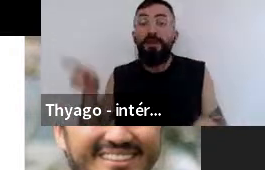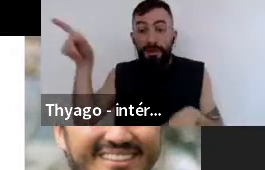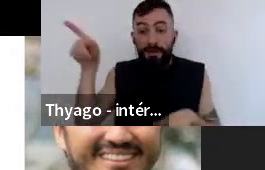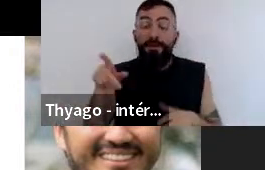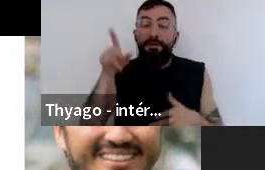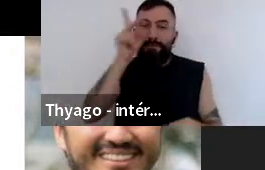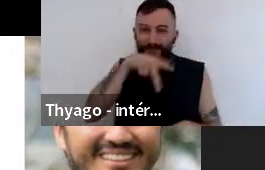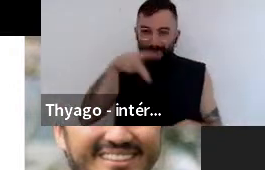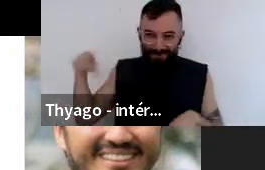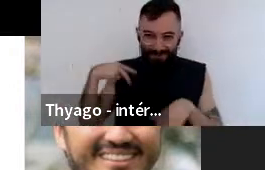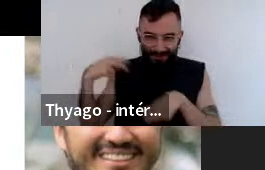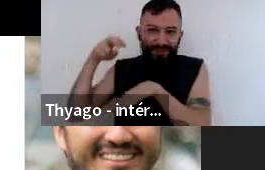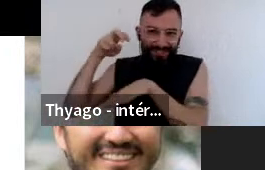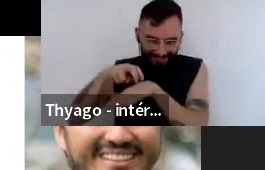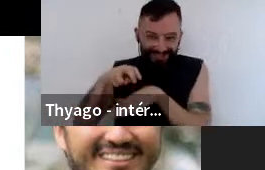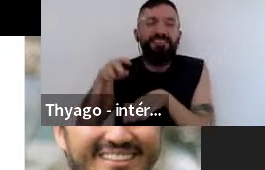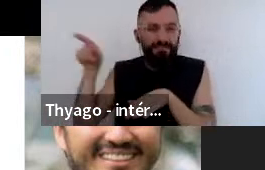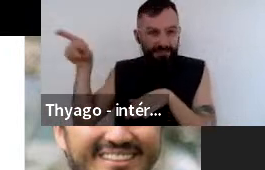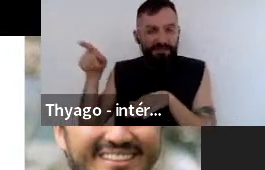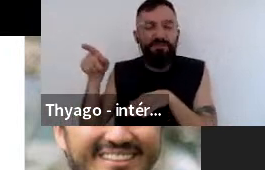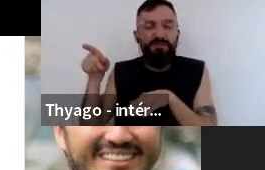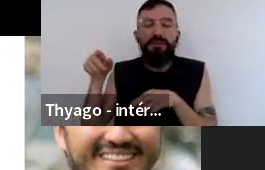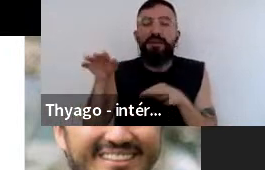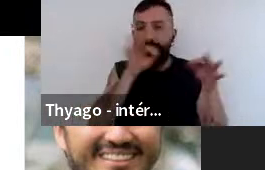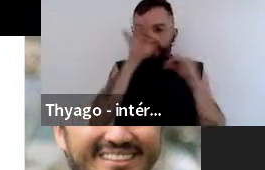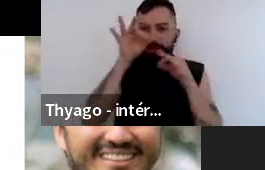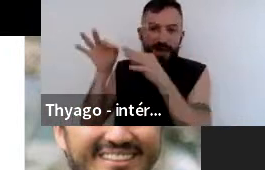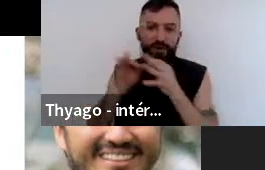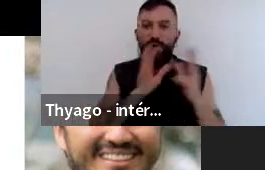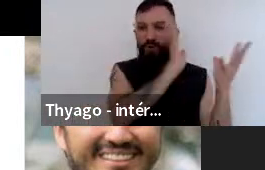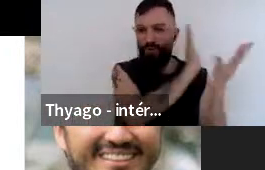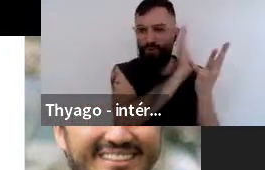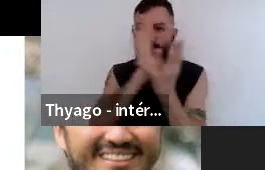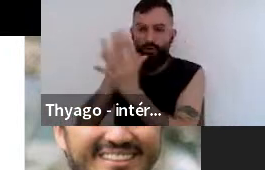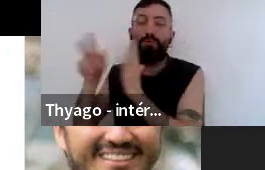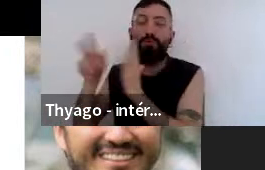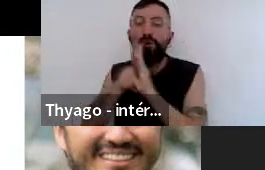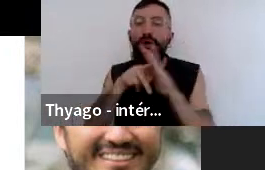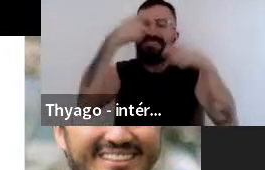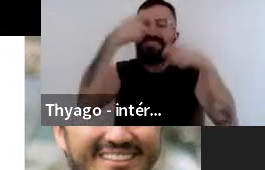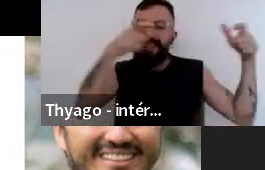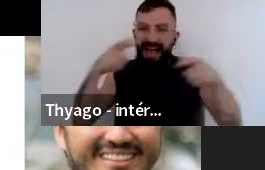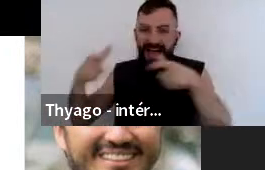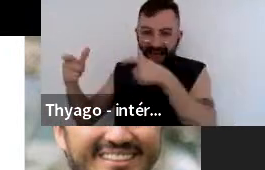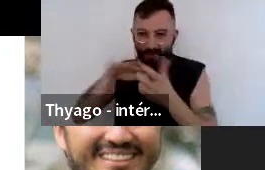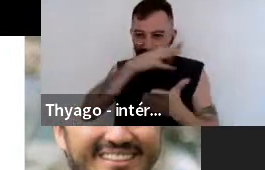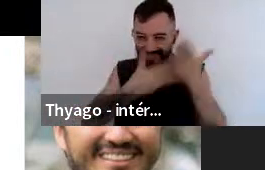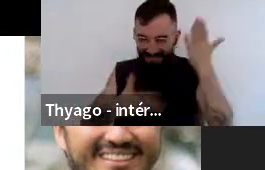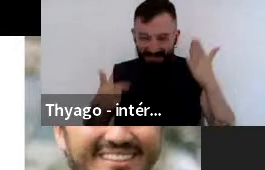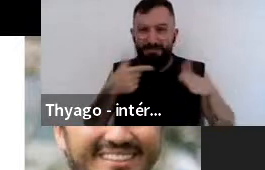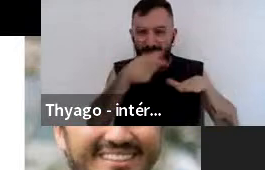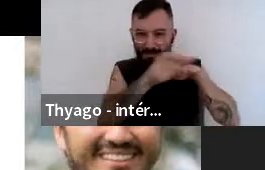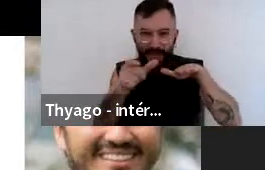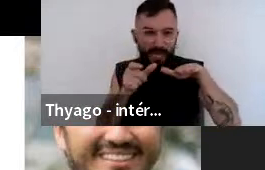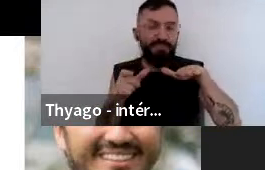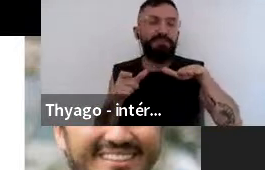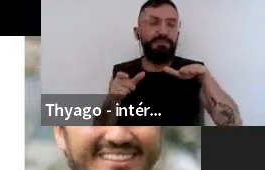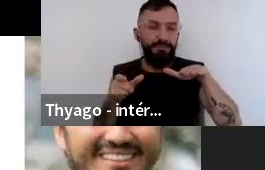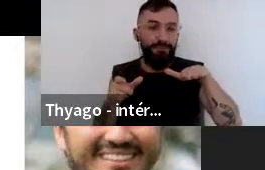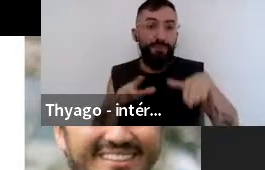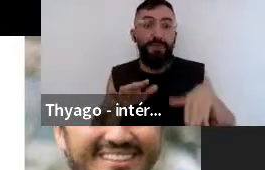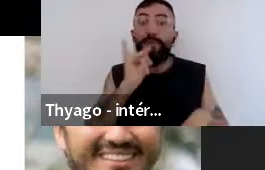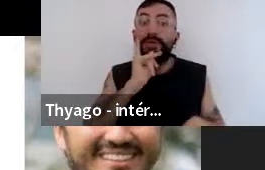Professor Dick's taxonomy to Libras toponyms, and in